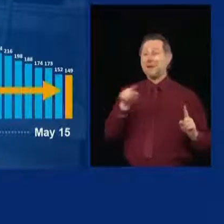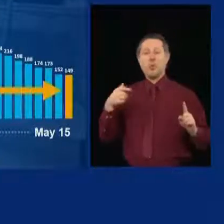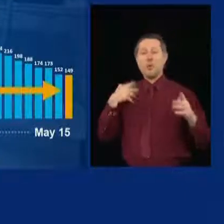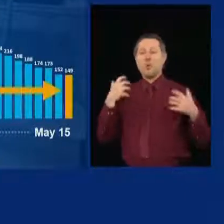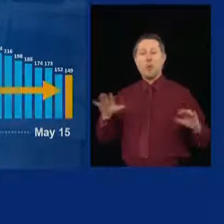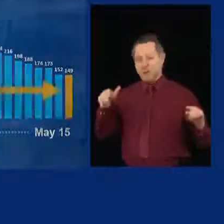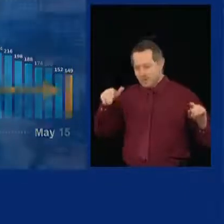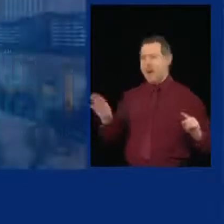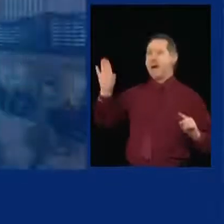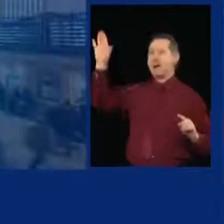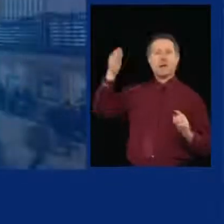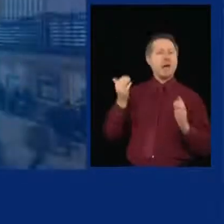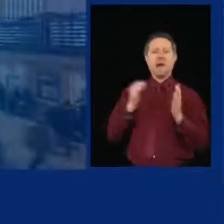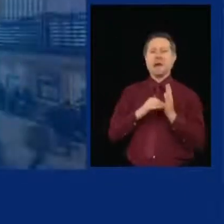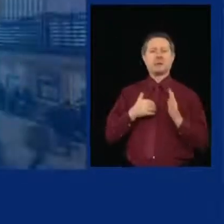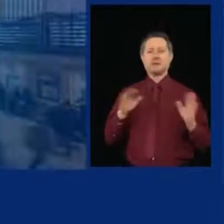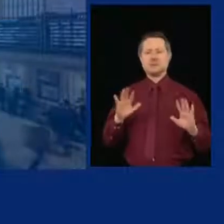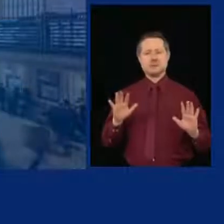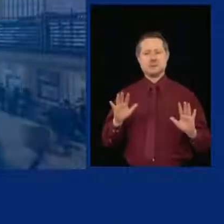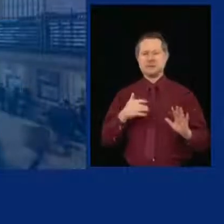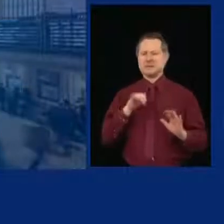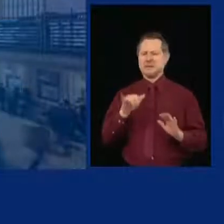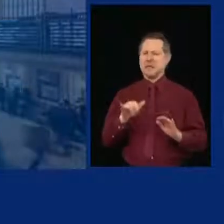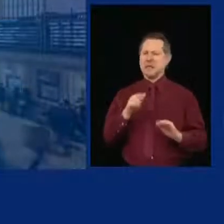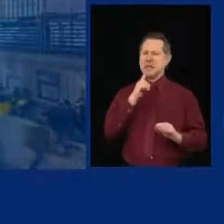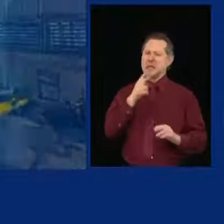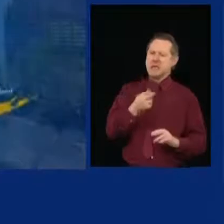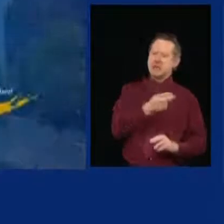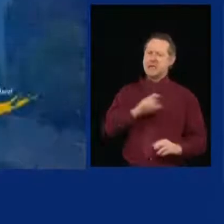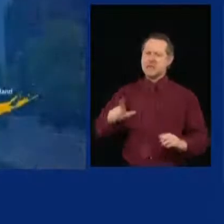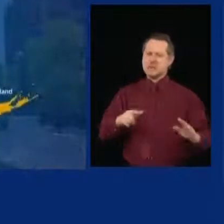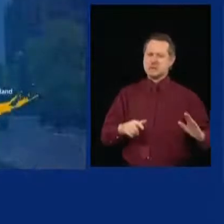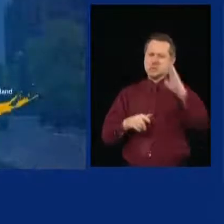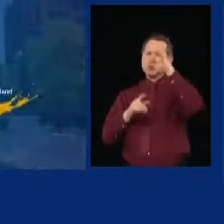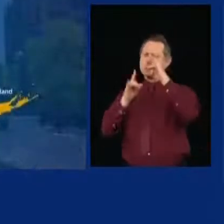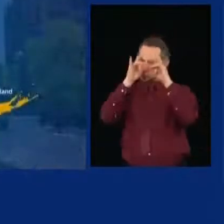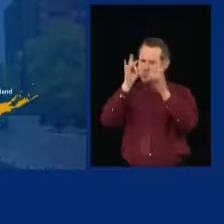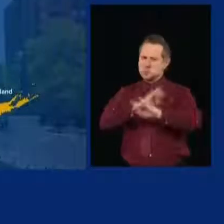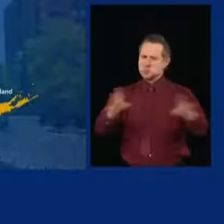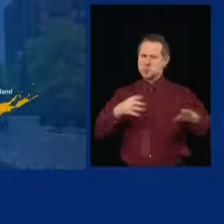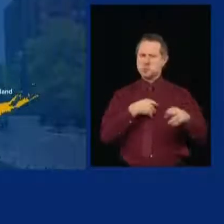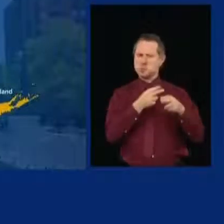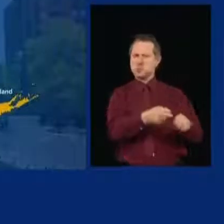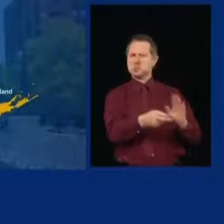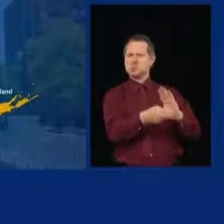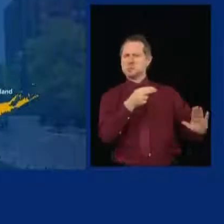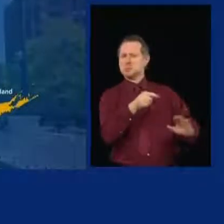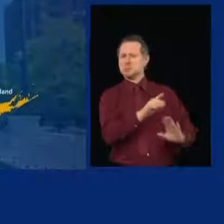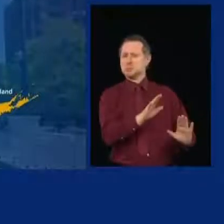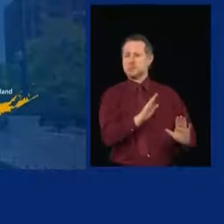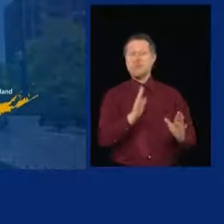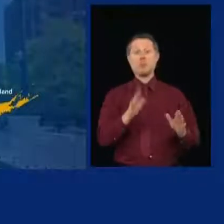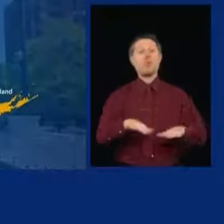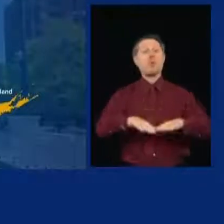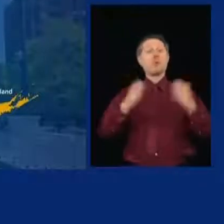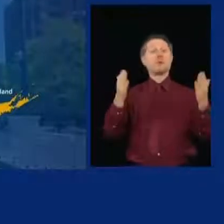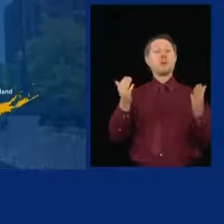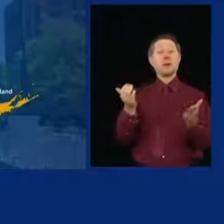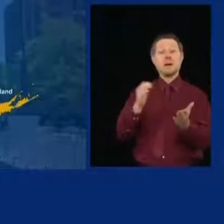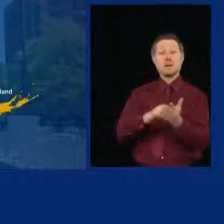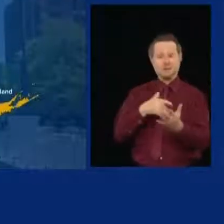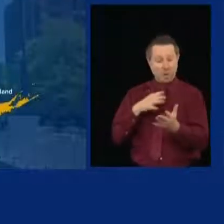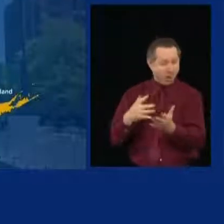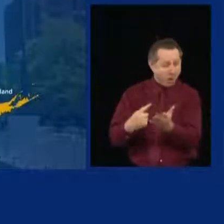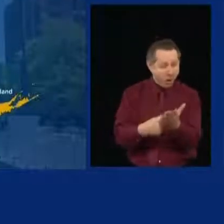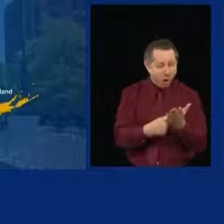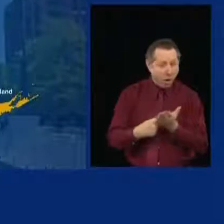the hell that we've gone through. And when we talk about reopening, that's a discussion. We have half the